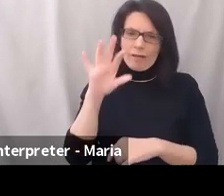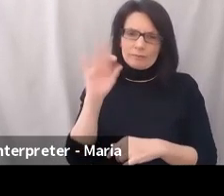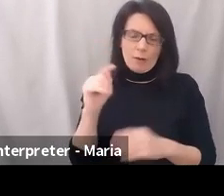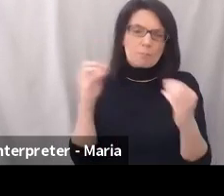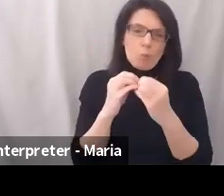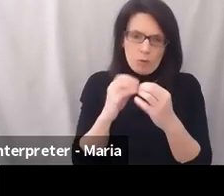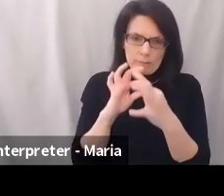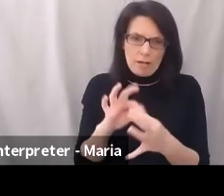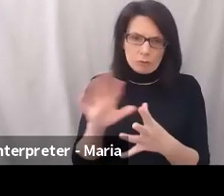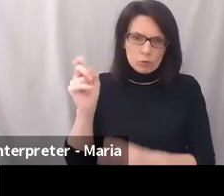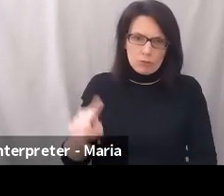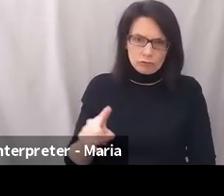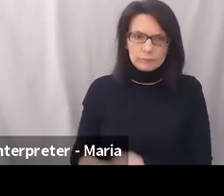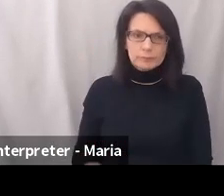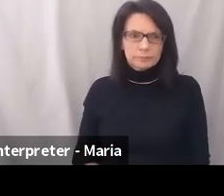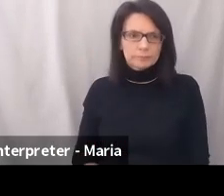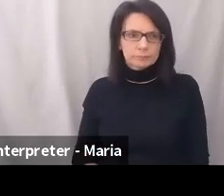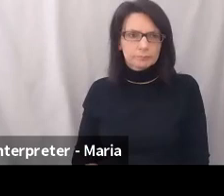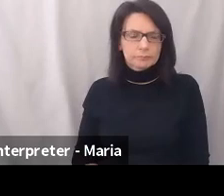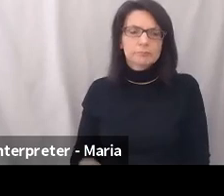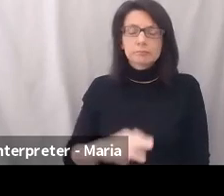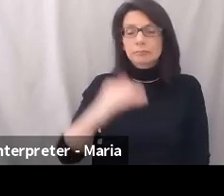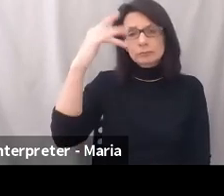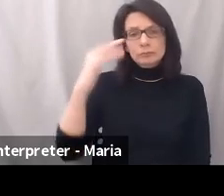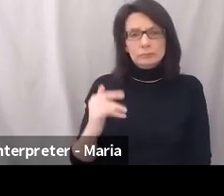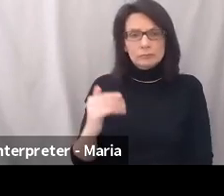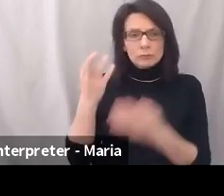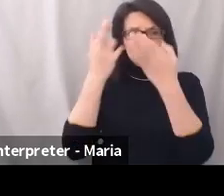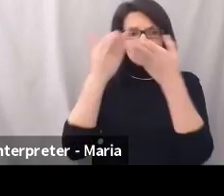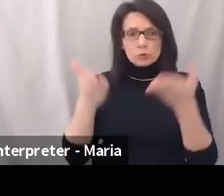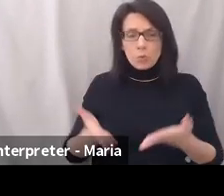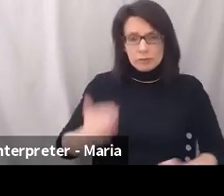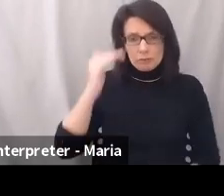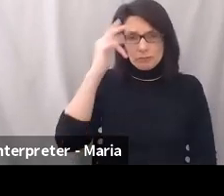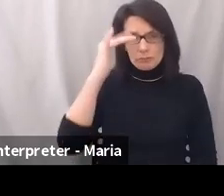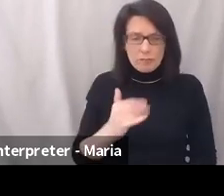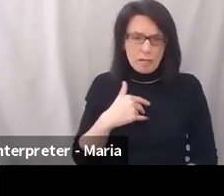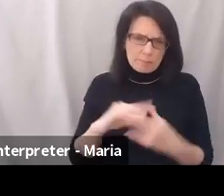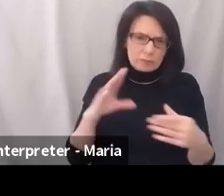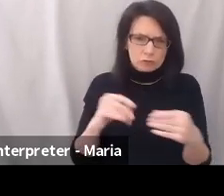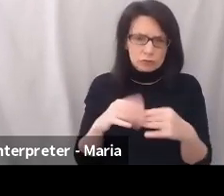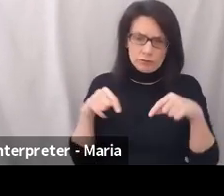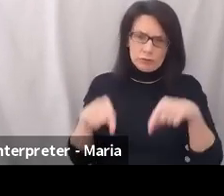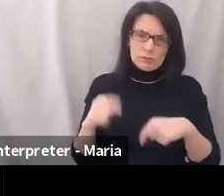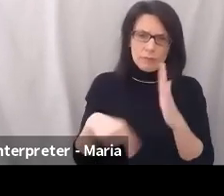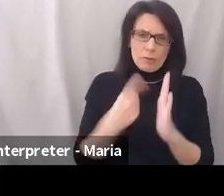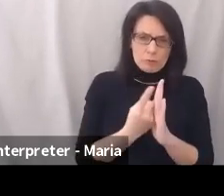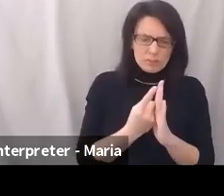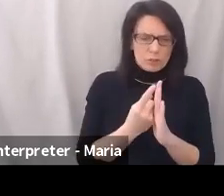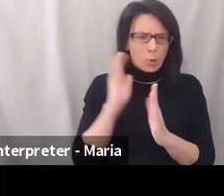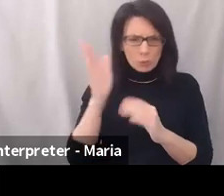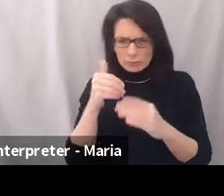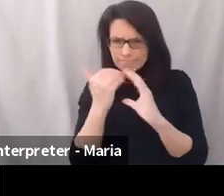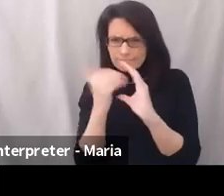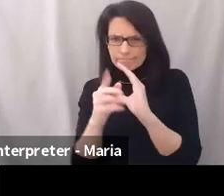And here is all the resources that I've mentioned. You can get a copy of the